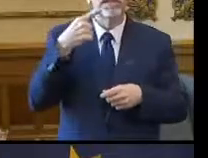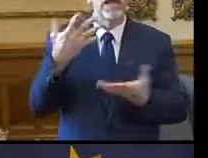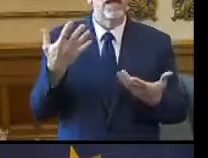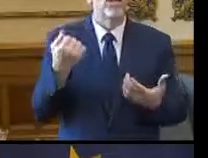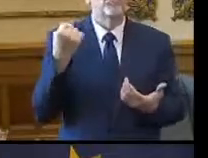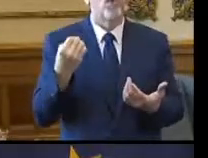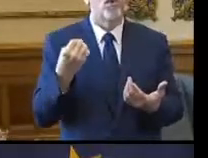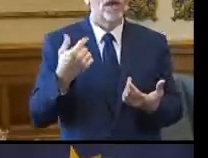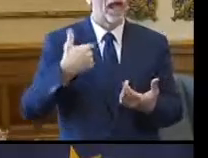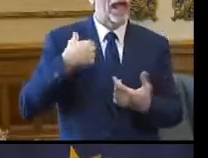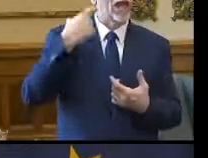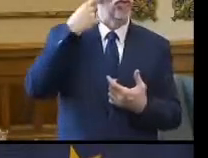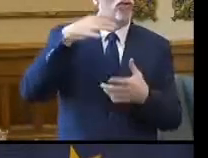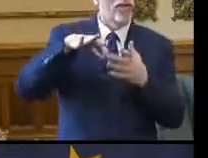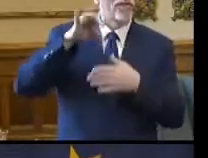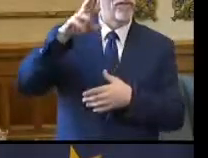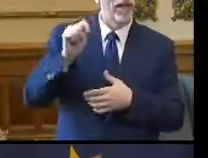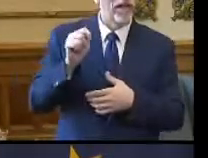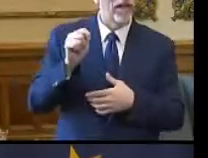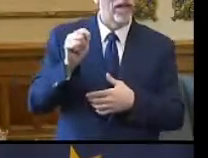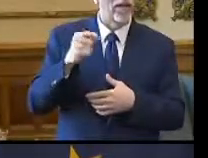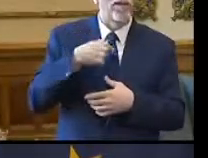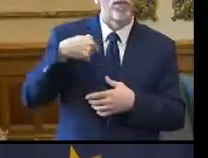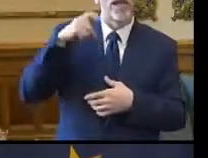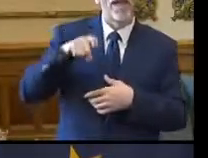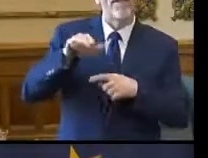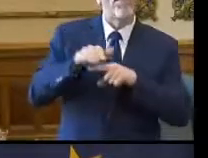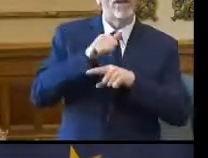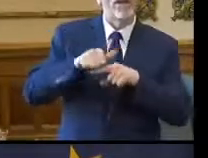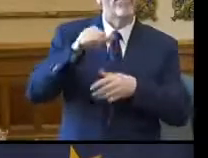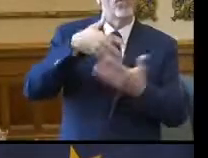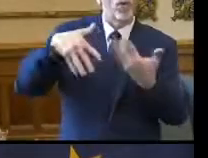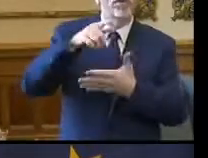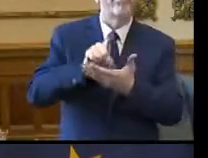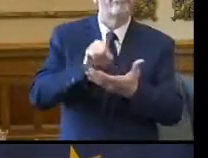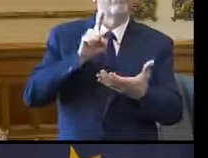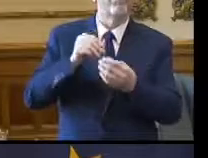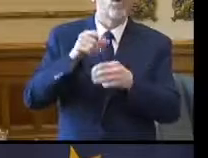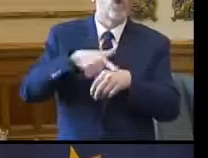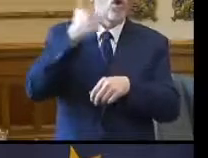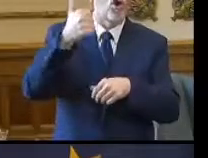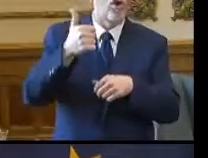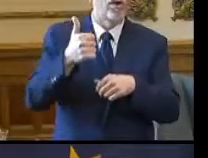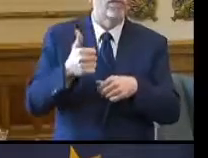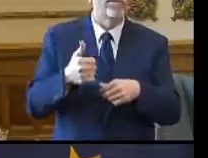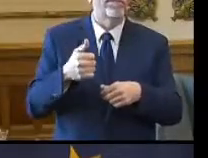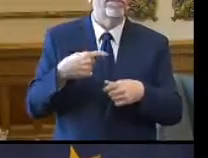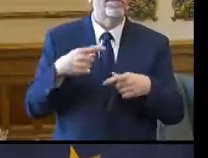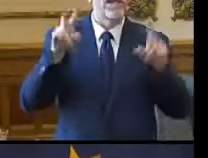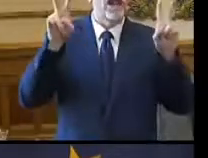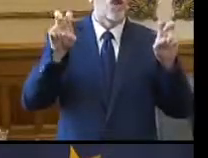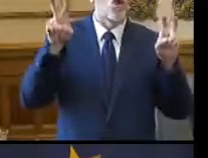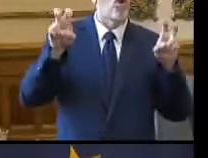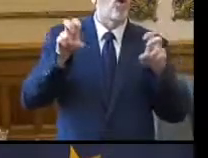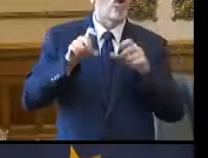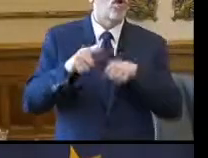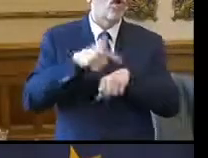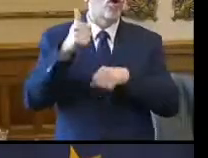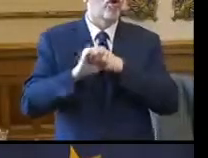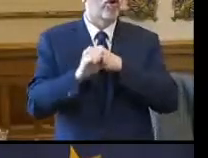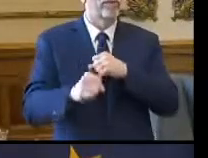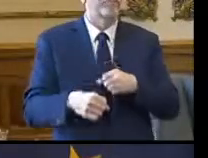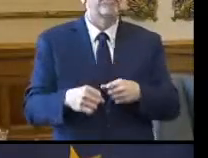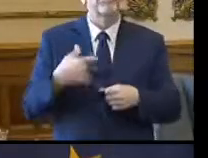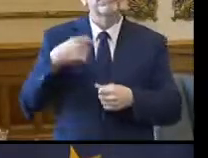preparing, like many in the region, by limiting the number of entrances to the facility and limiting the number of visitors that we have in each of our patient care areas. And right